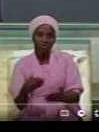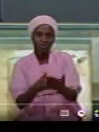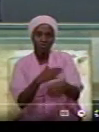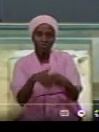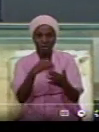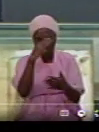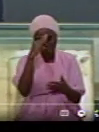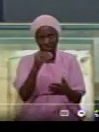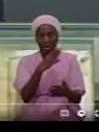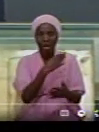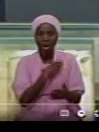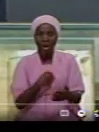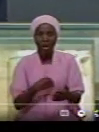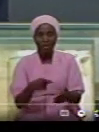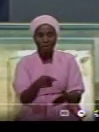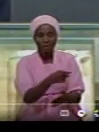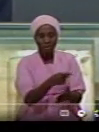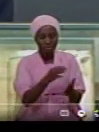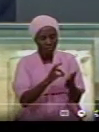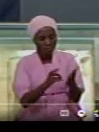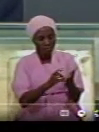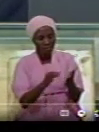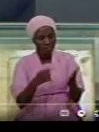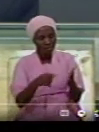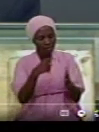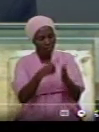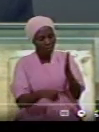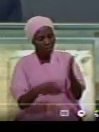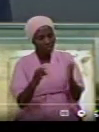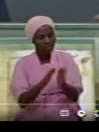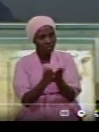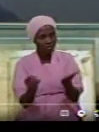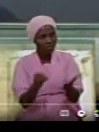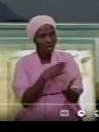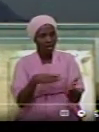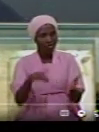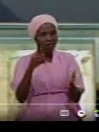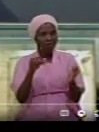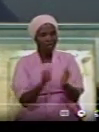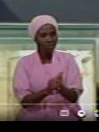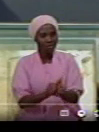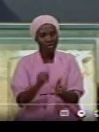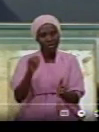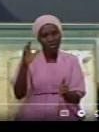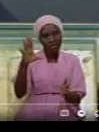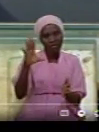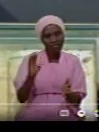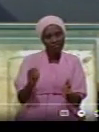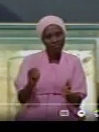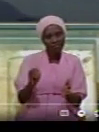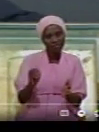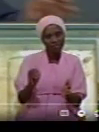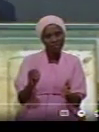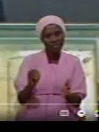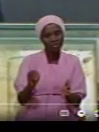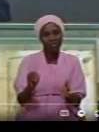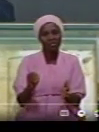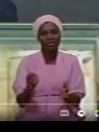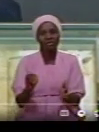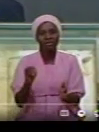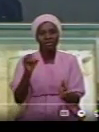And he counted the price of them and found each 50 pieces of